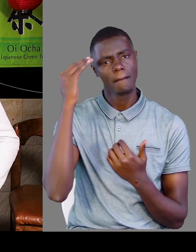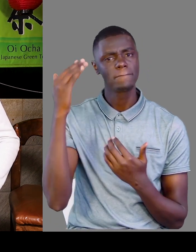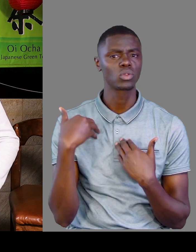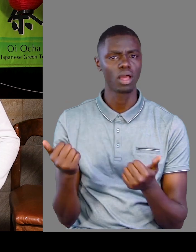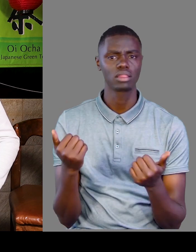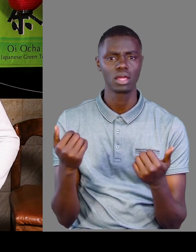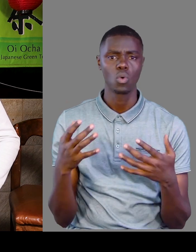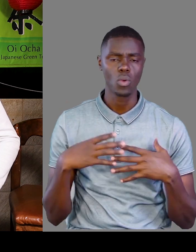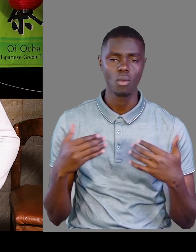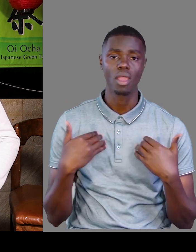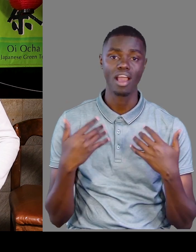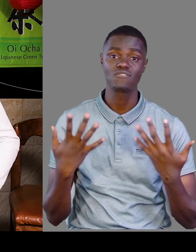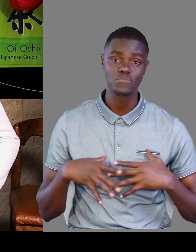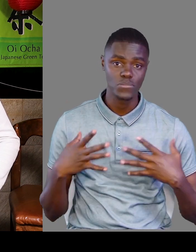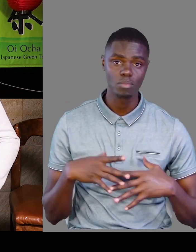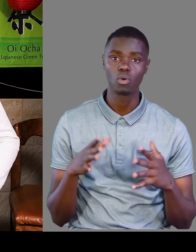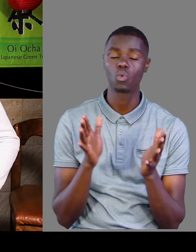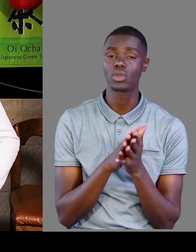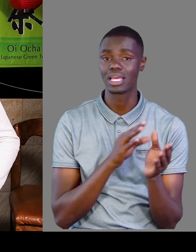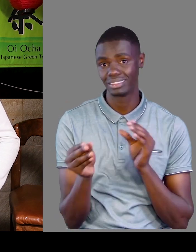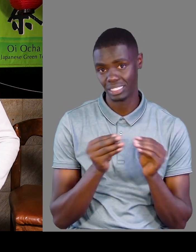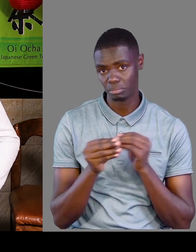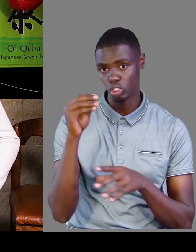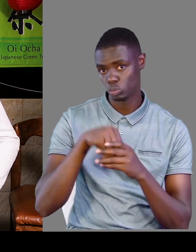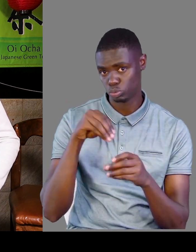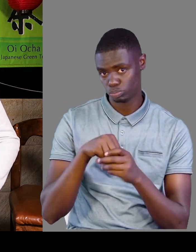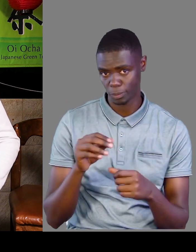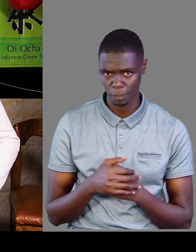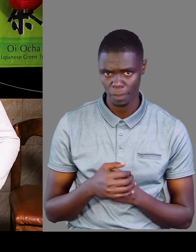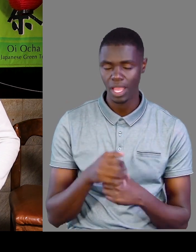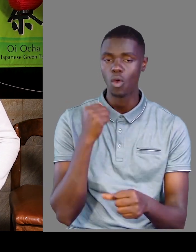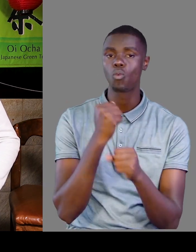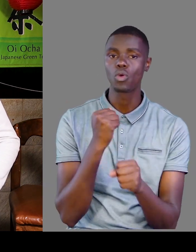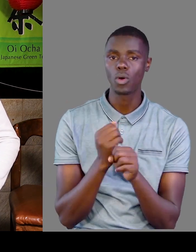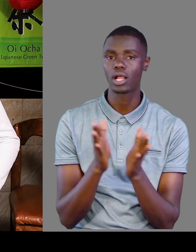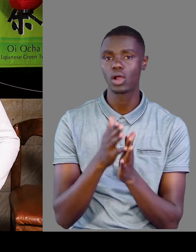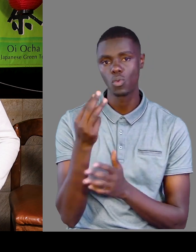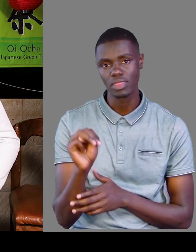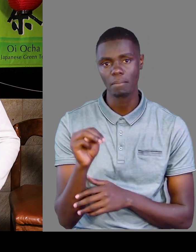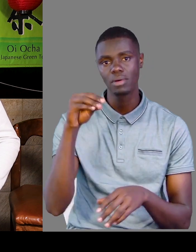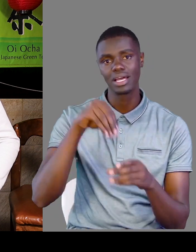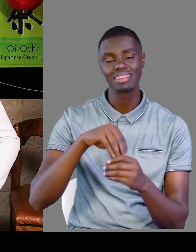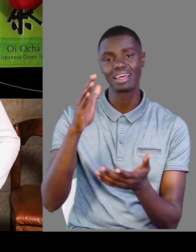health kuna watu ambao wako na disability. Yeah, sure. Get to work na wao in that